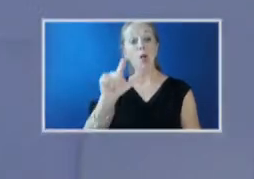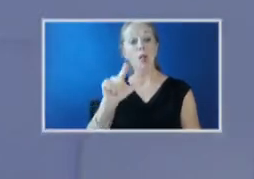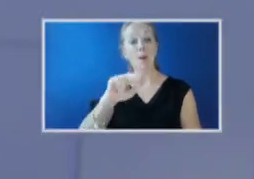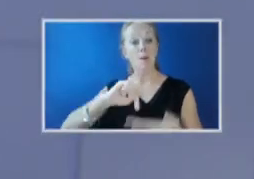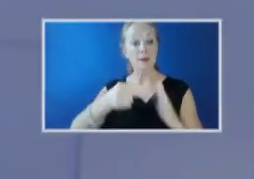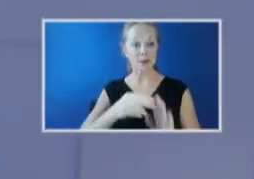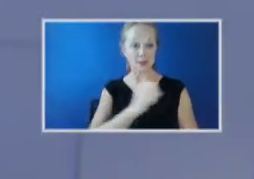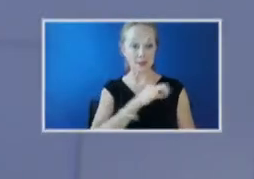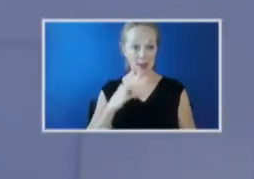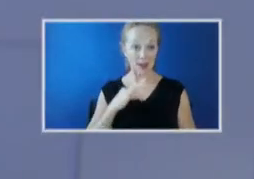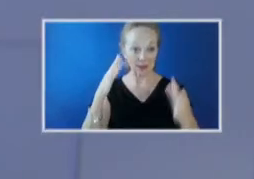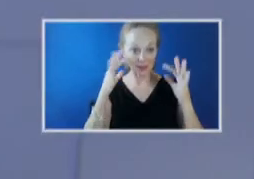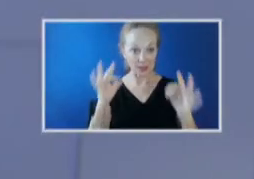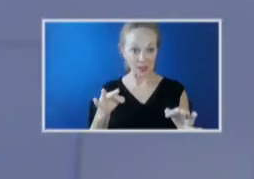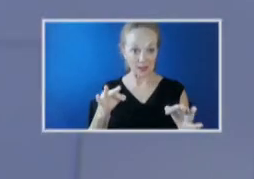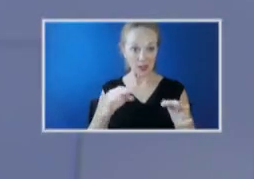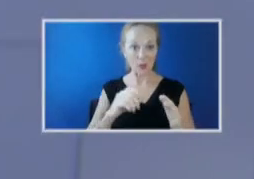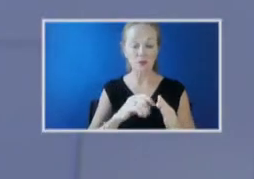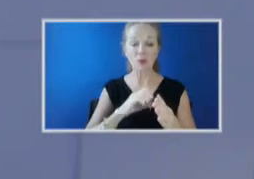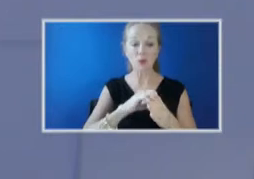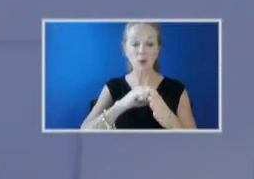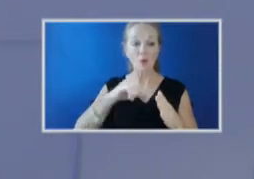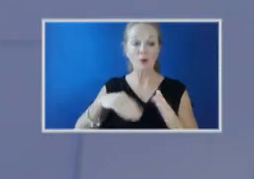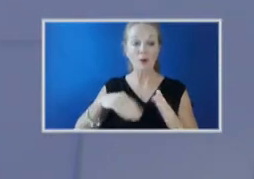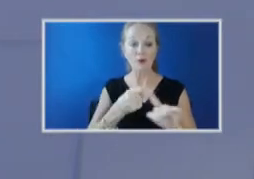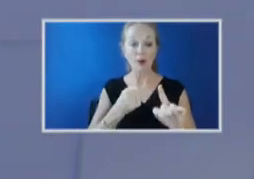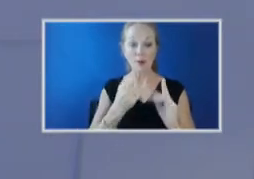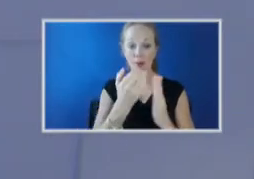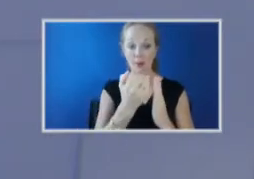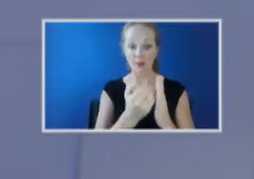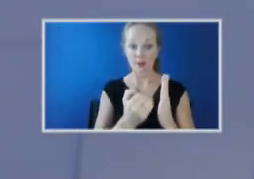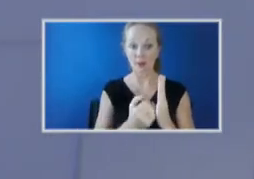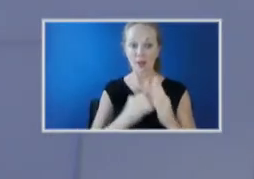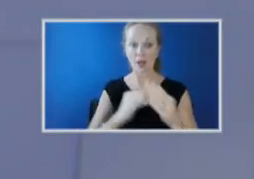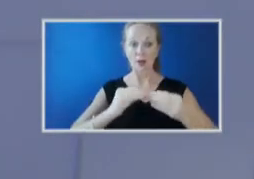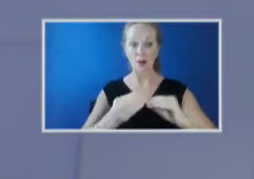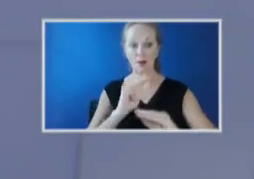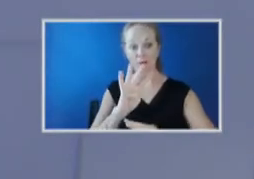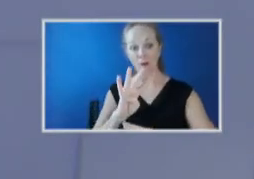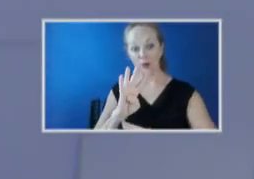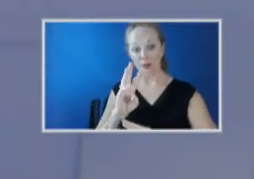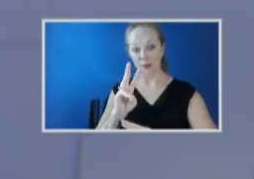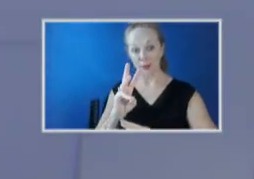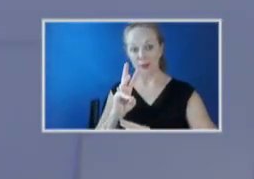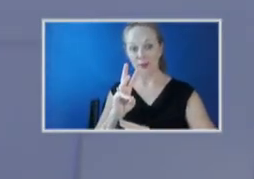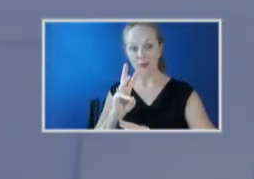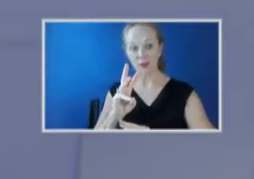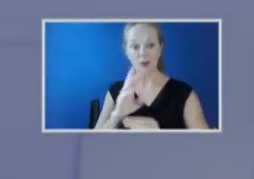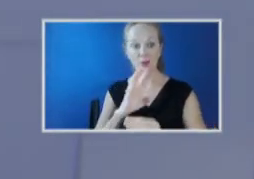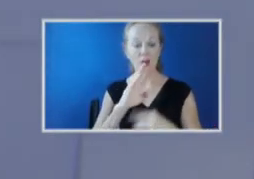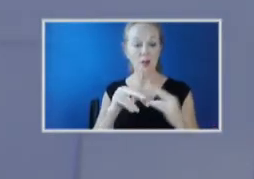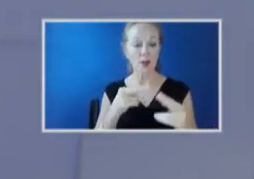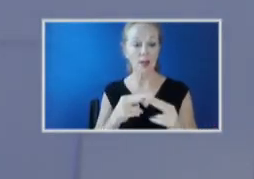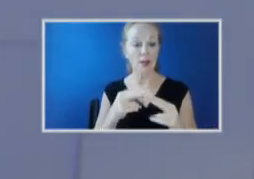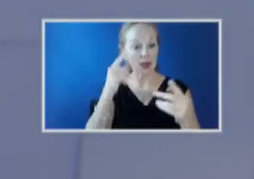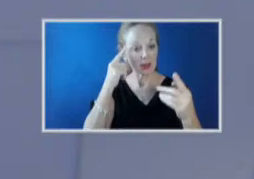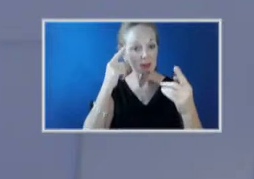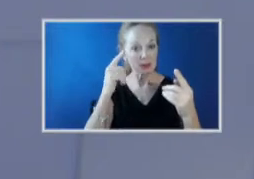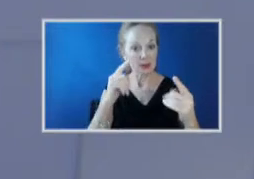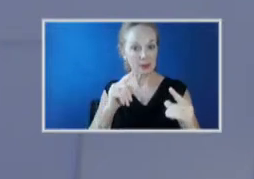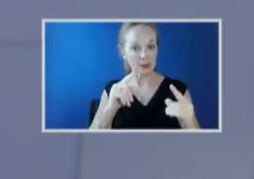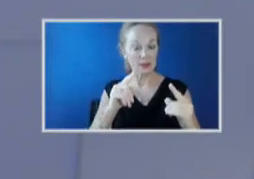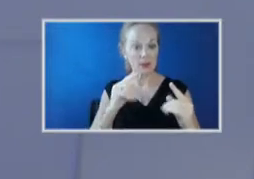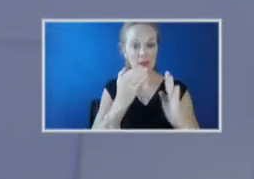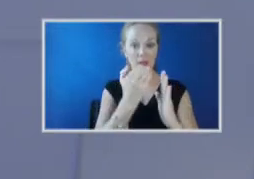would come off of the agenda. So 46 should be come. So when we talk about the consent agenda items, let